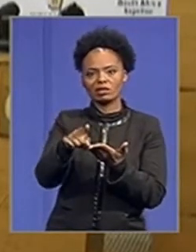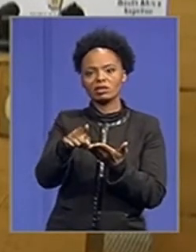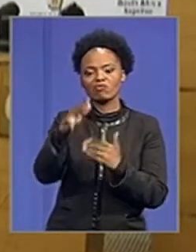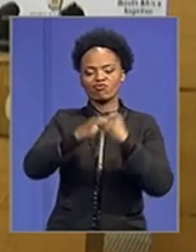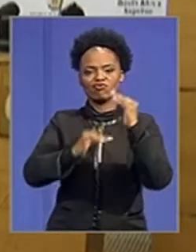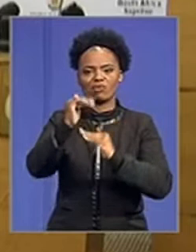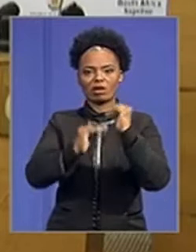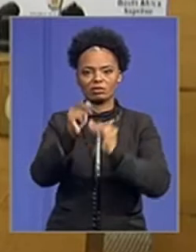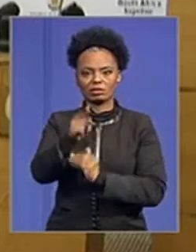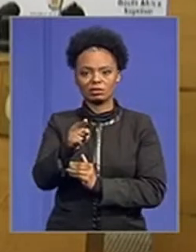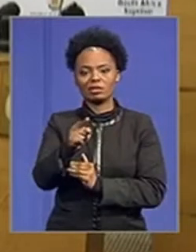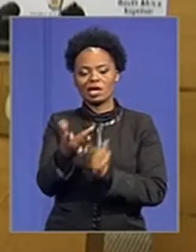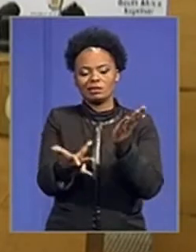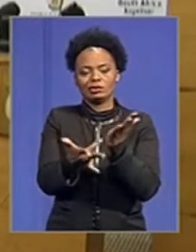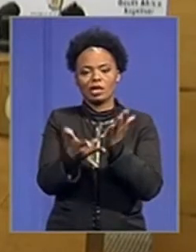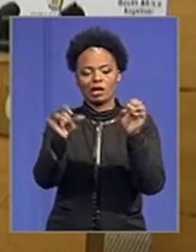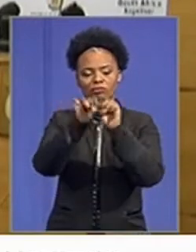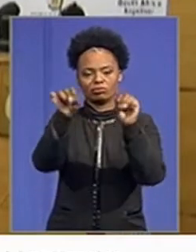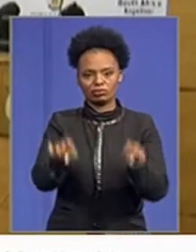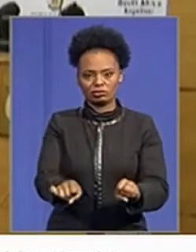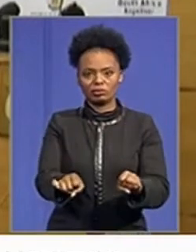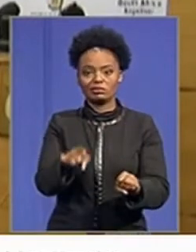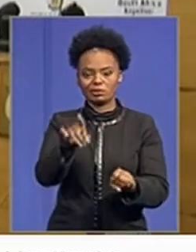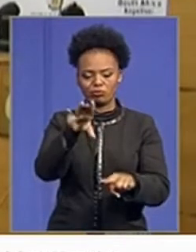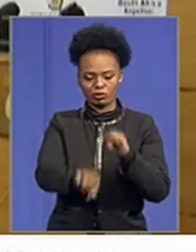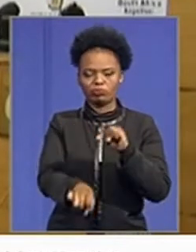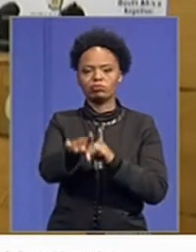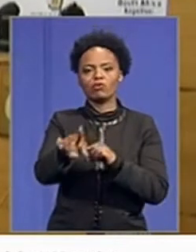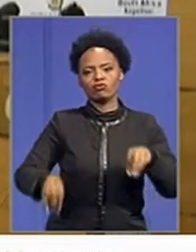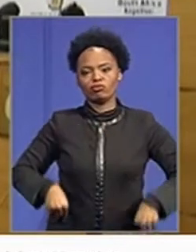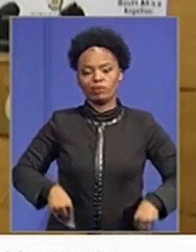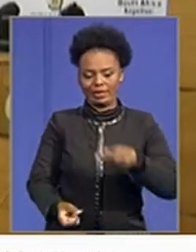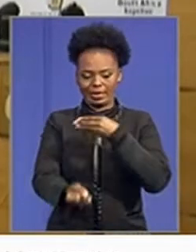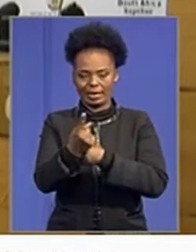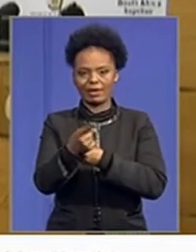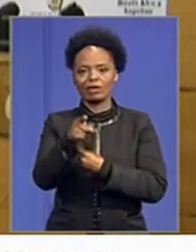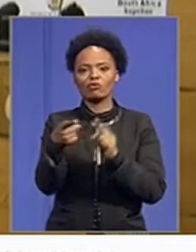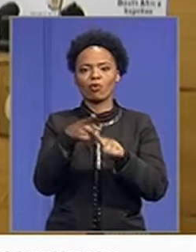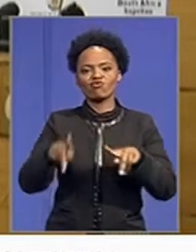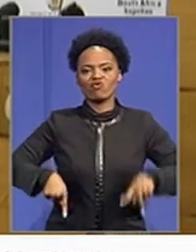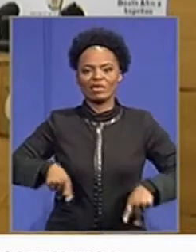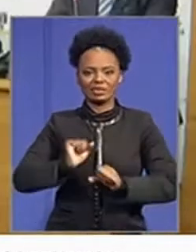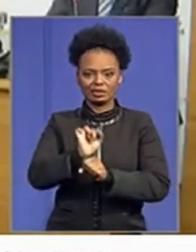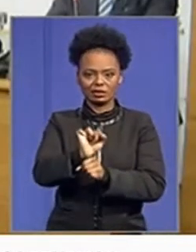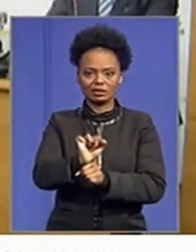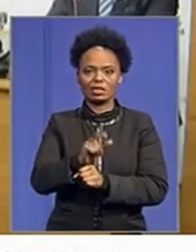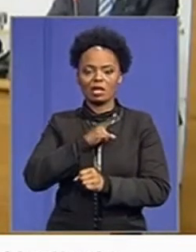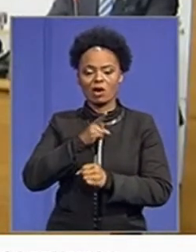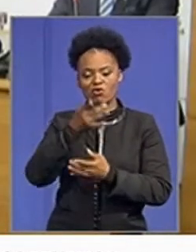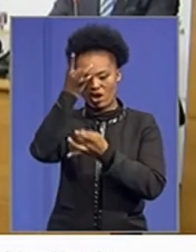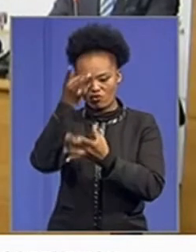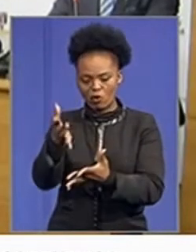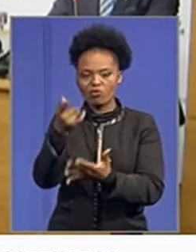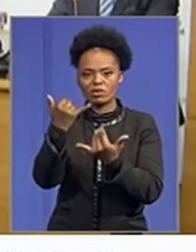Anti-Corruption yeo morero wa yona e leng ho lwantsha bobodu. SIU e fane ka tseo e seng di fihletse manyofonyofong a kabo ya